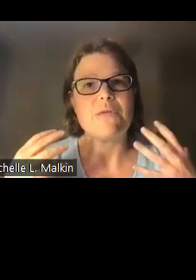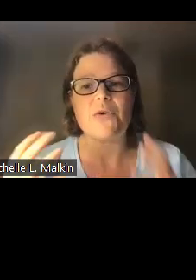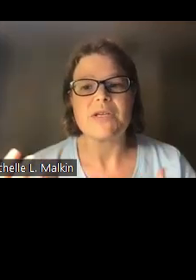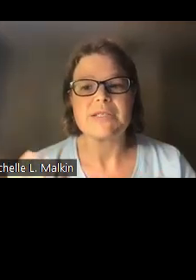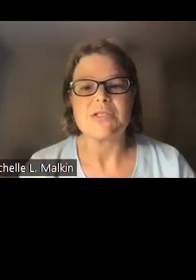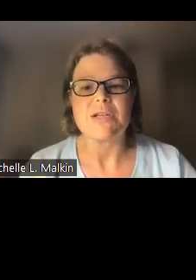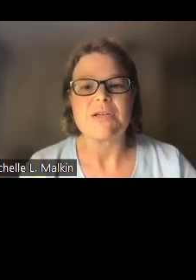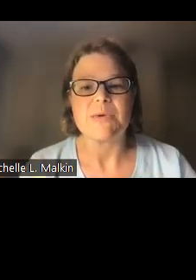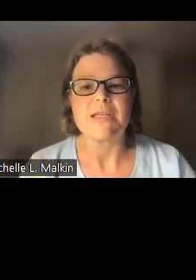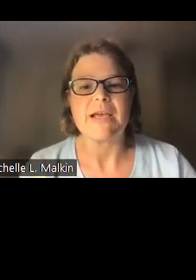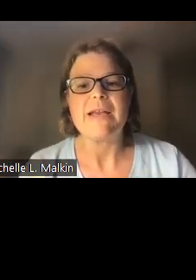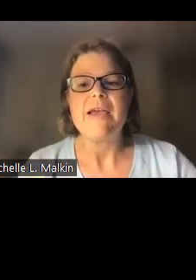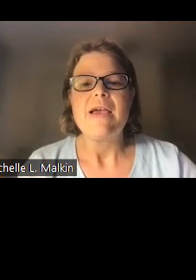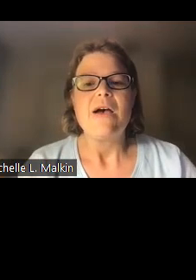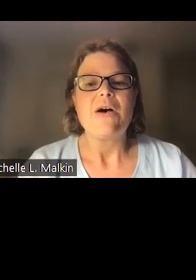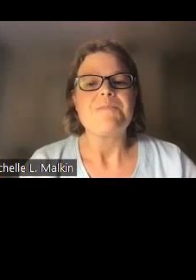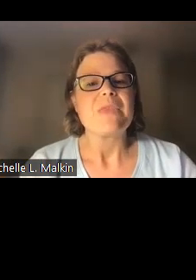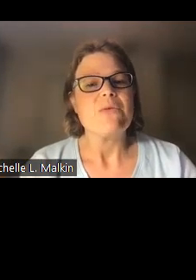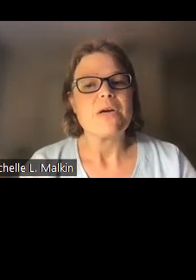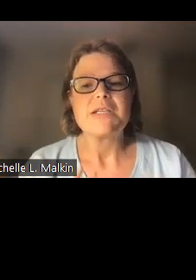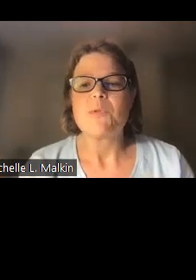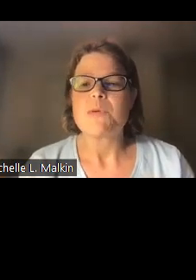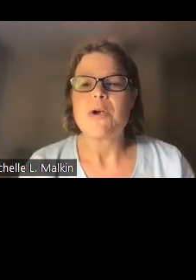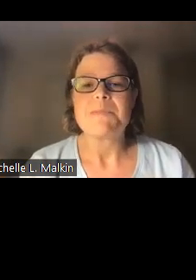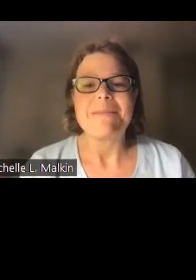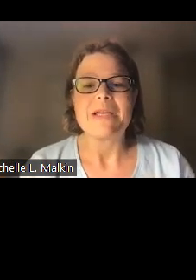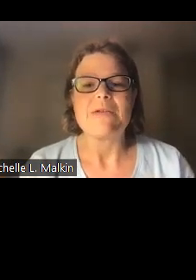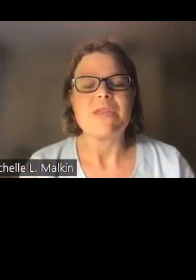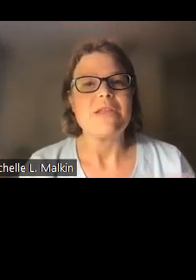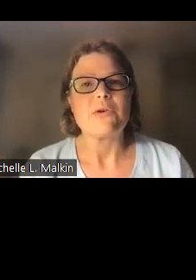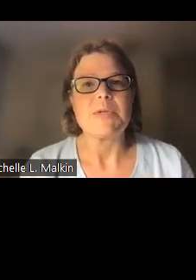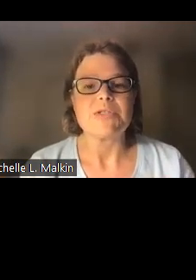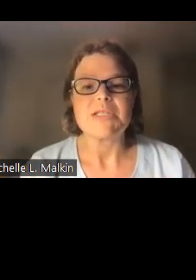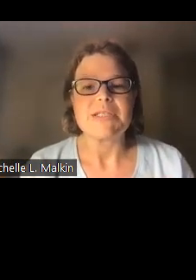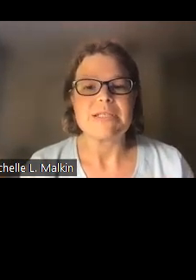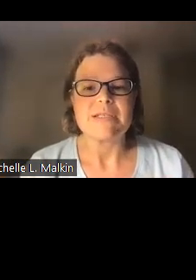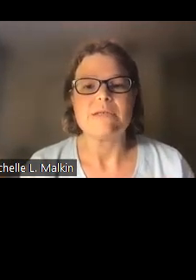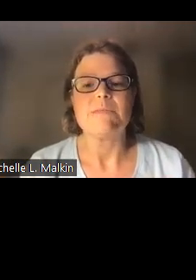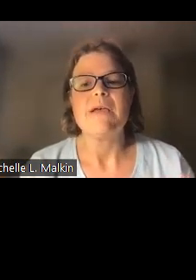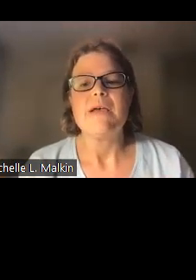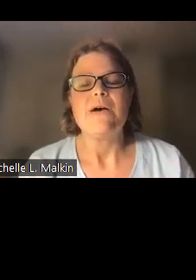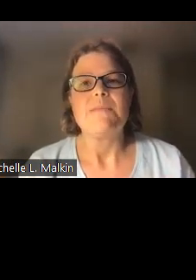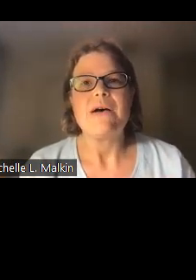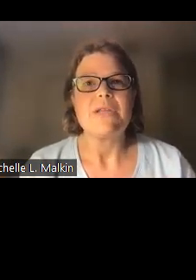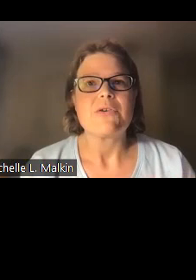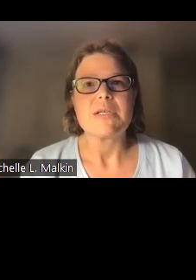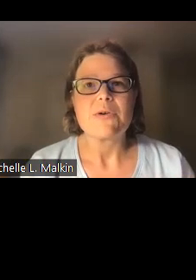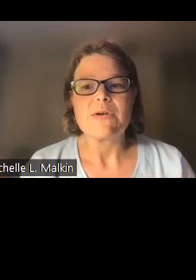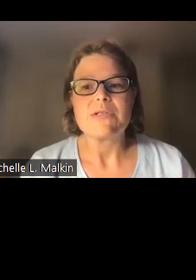of focus on gender within that. We're going to explore problem gambling within the criminal justice system,